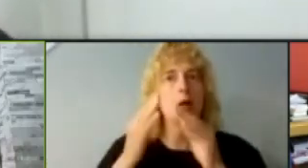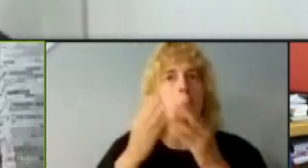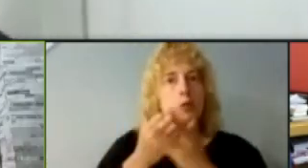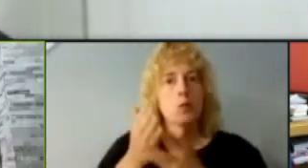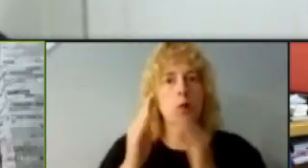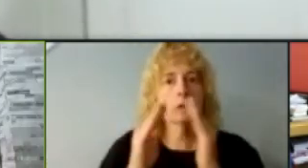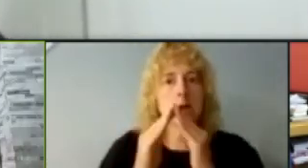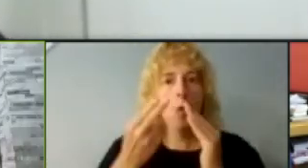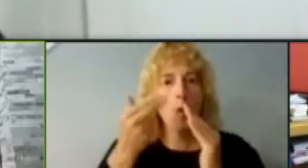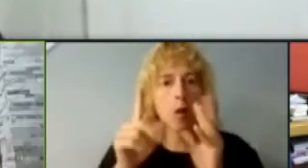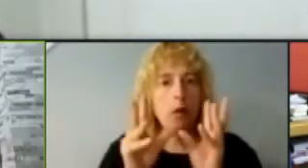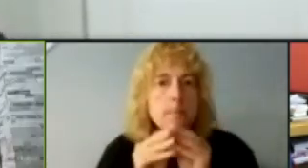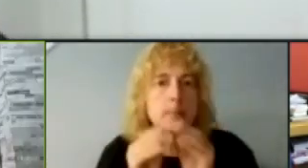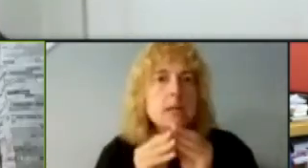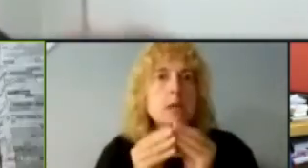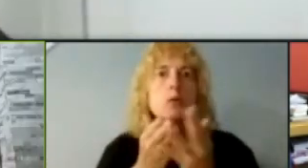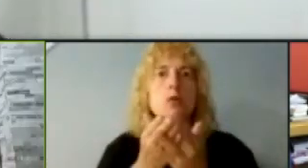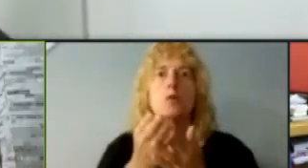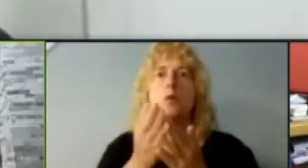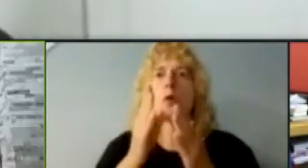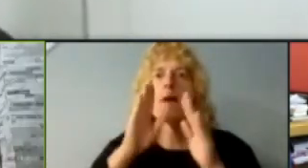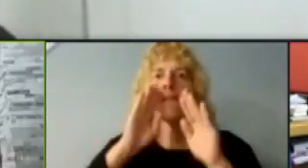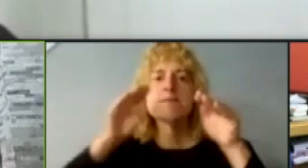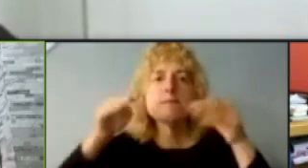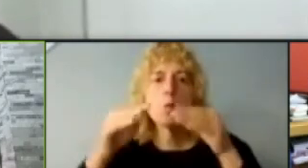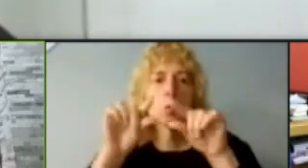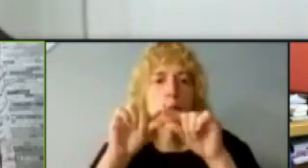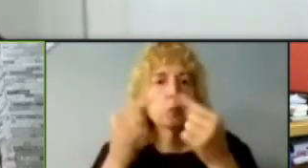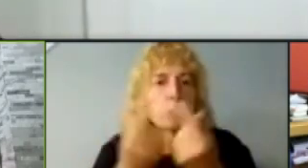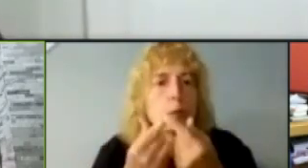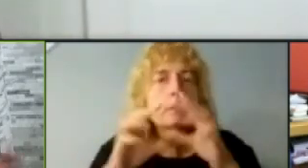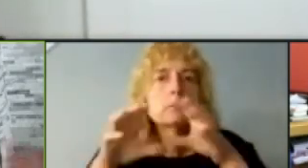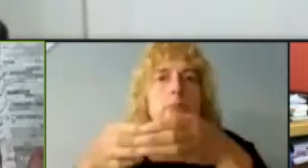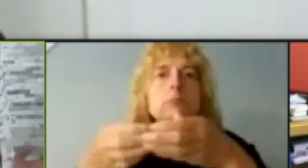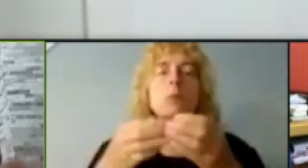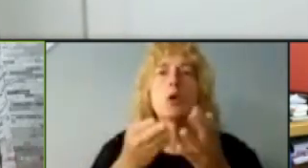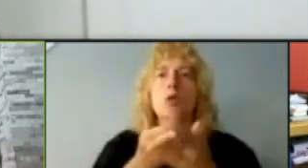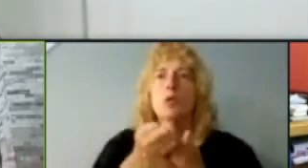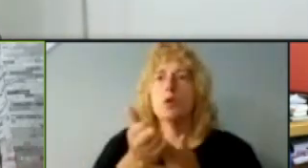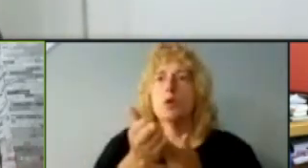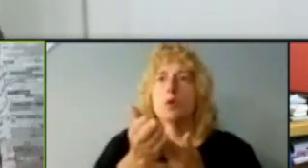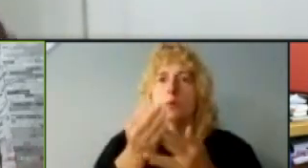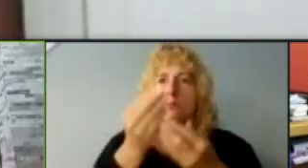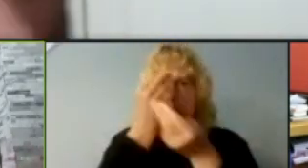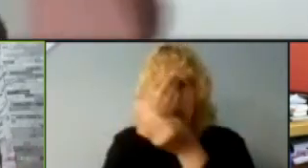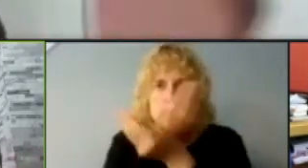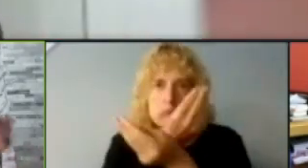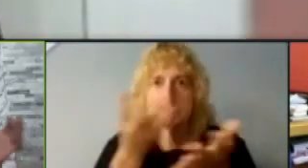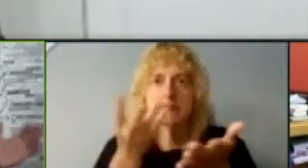focus groups. We're doing that through literature. We're doing that by asking,